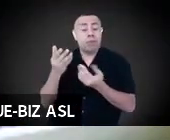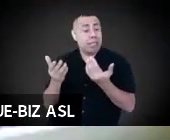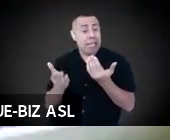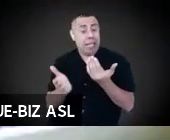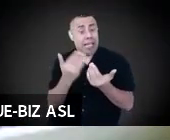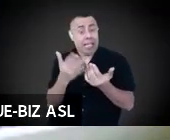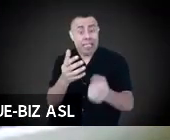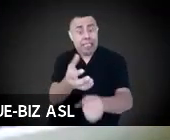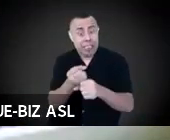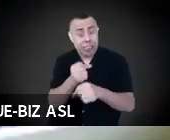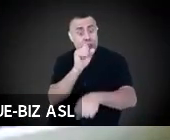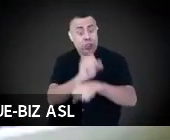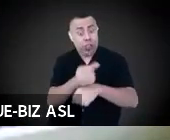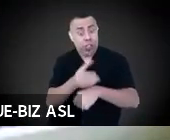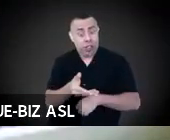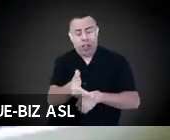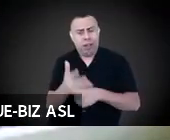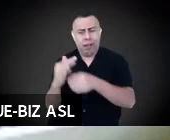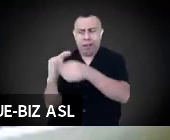the penal system,